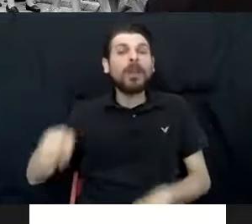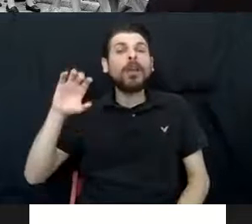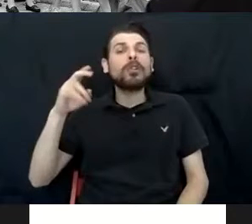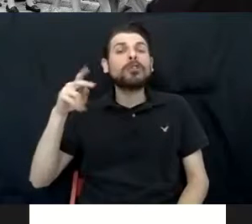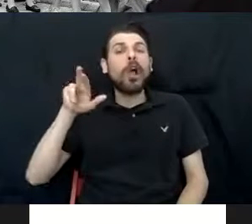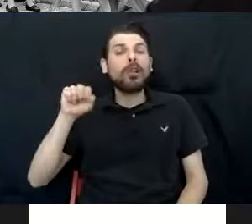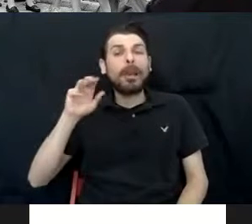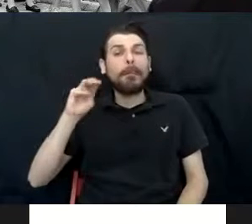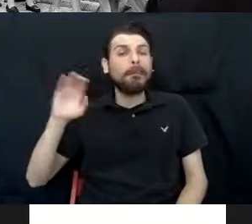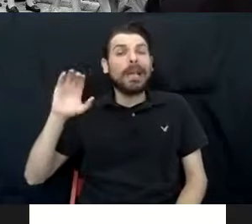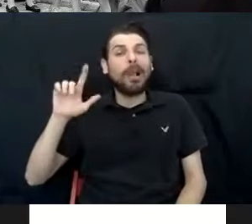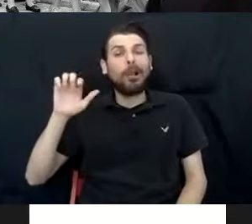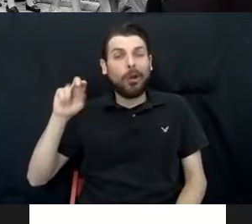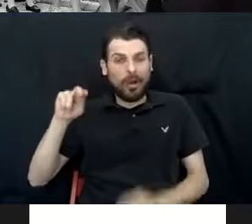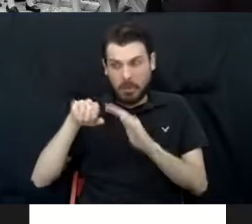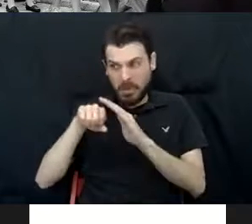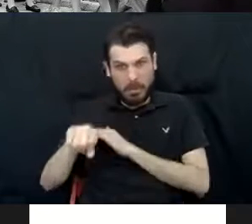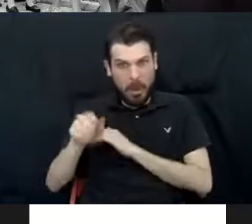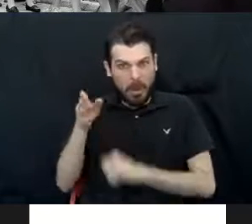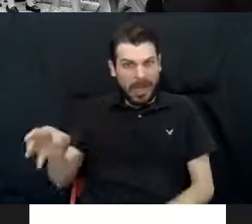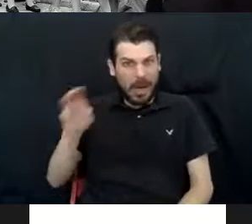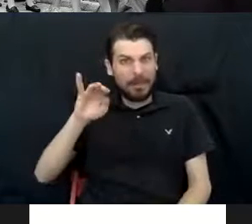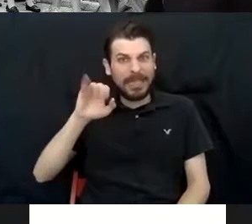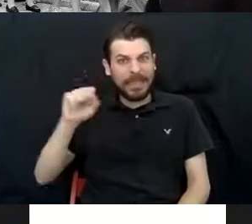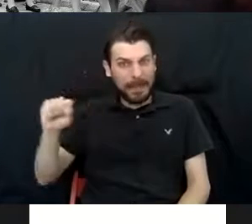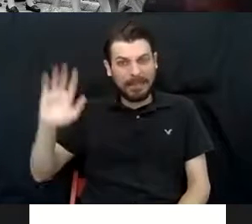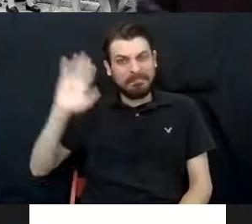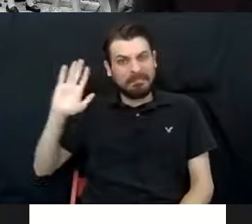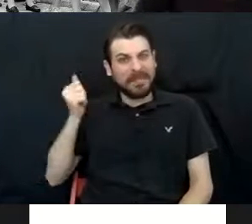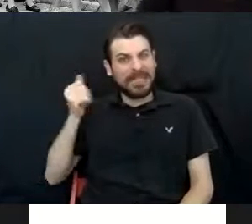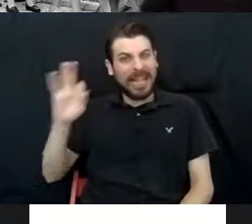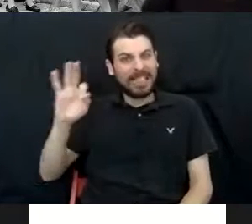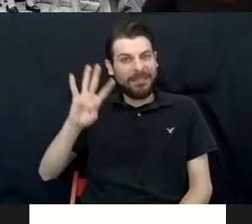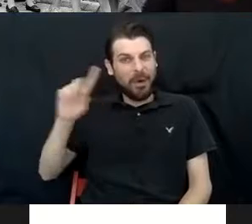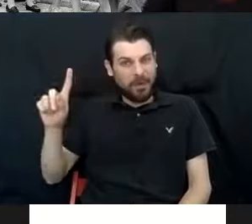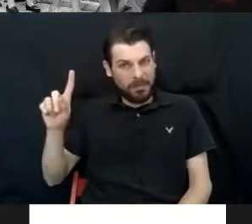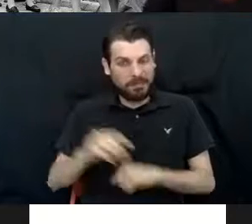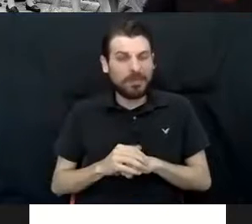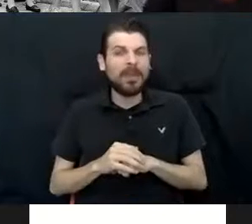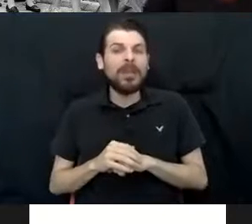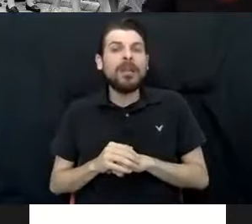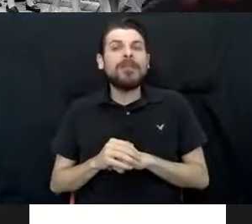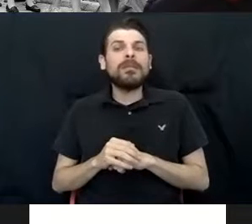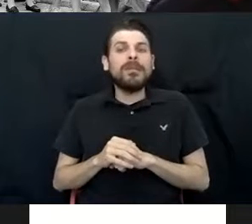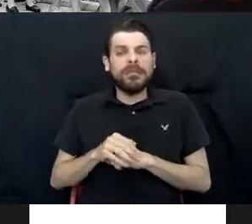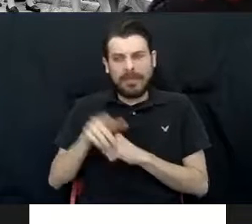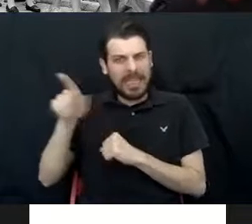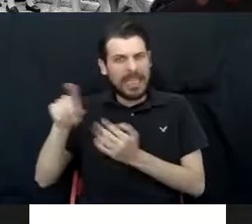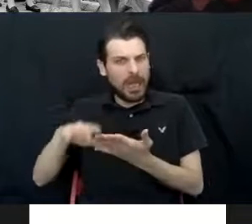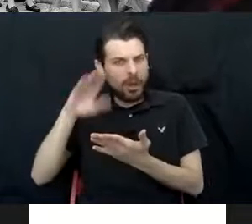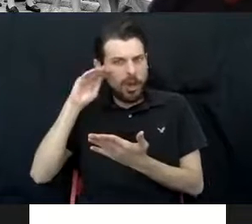in 1941 in Jackson, Mississippi, and learned lessons about demanding freedom early in his